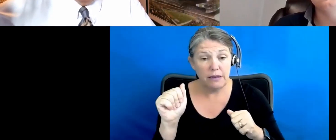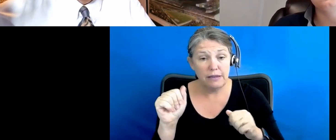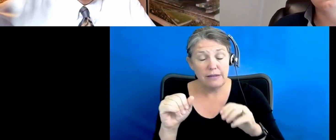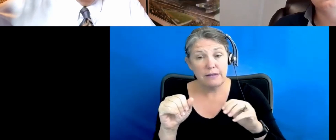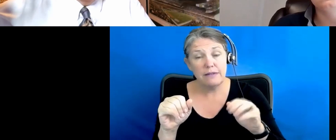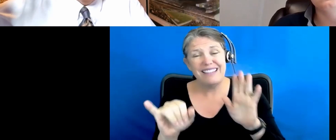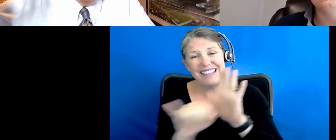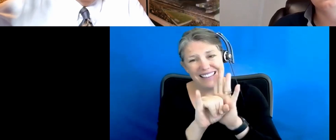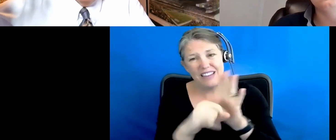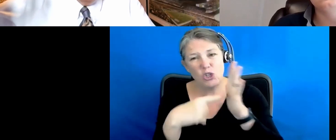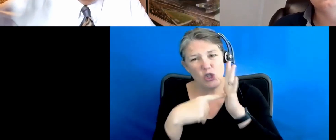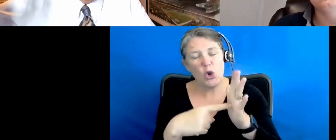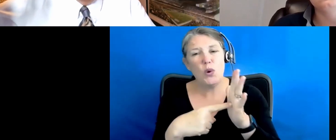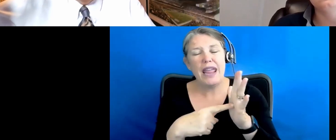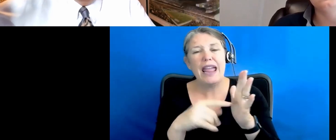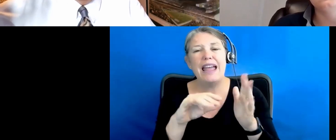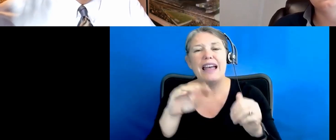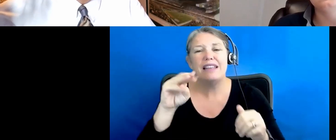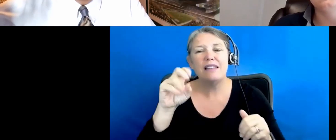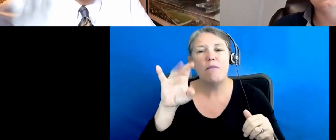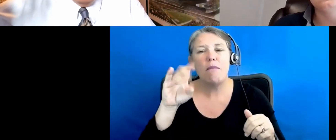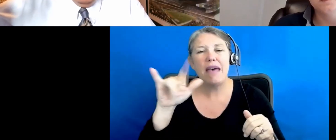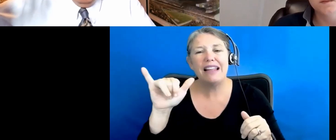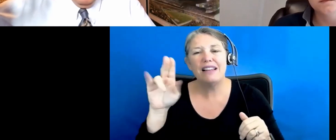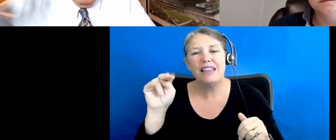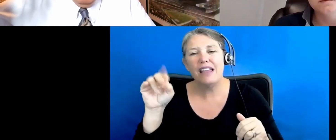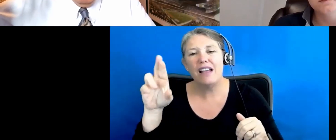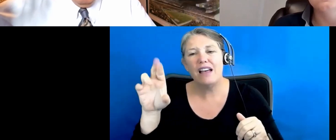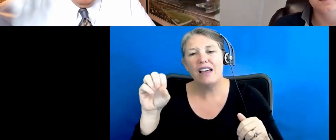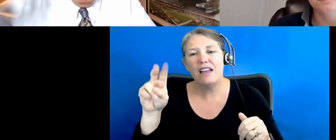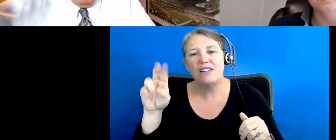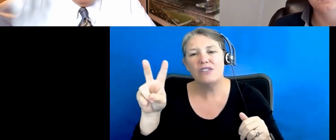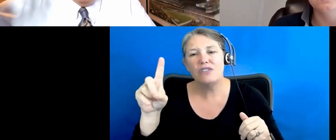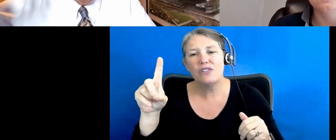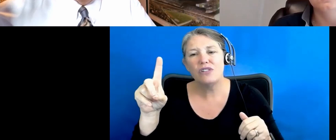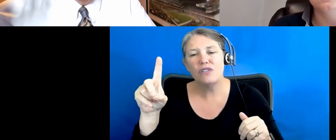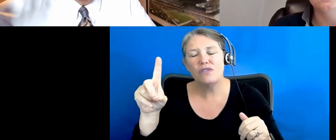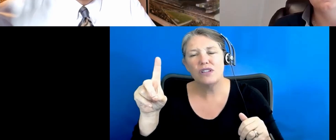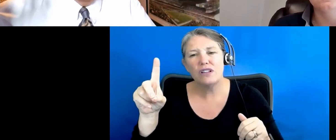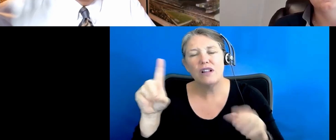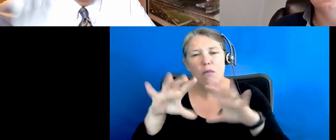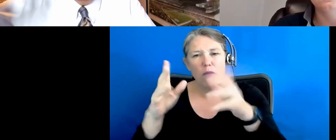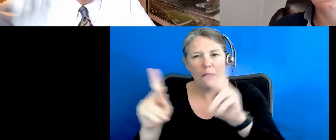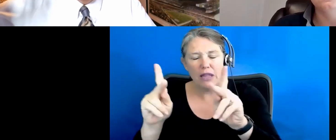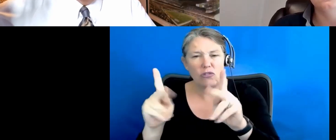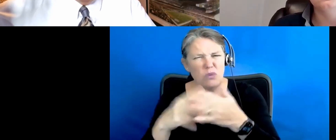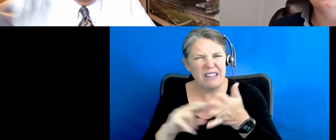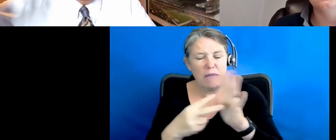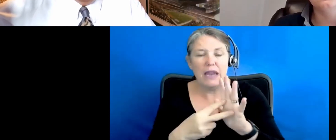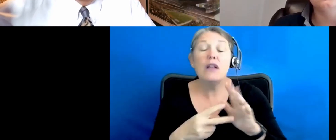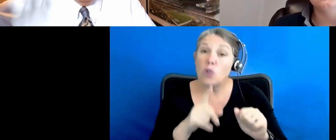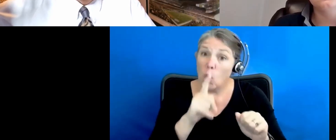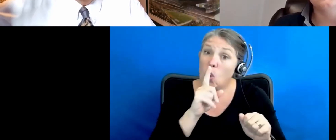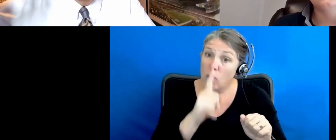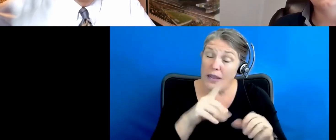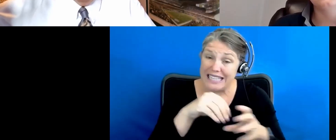identified as a medically underserved population. Now, what does that mean? There are provisions in the Public Health Service Act